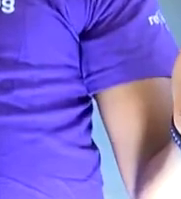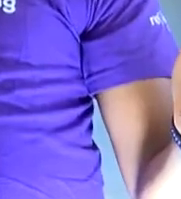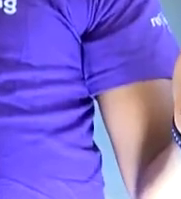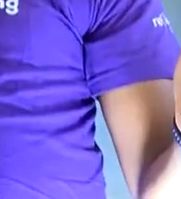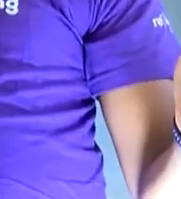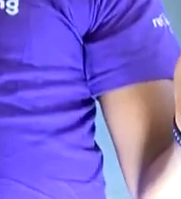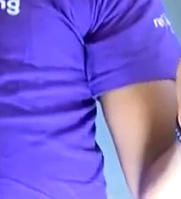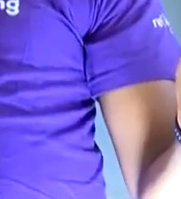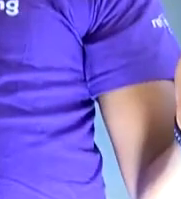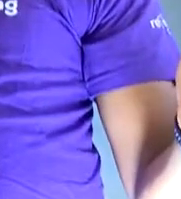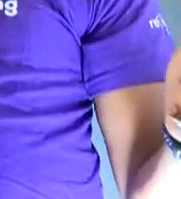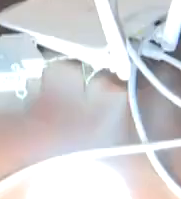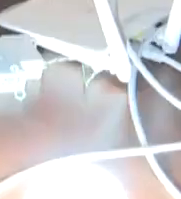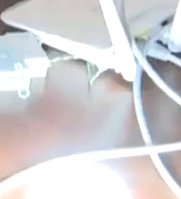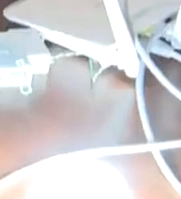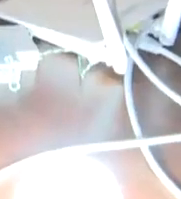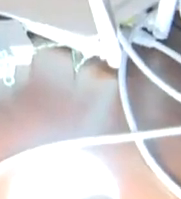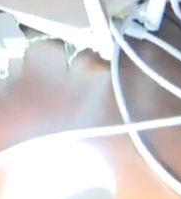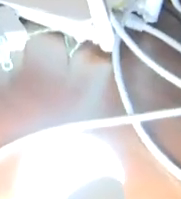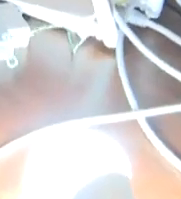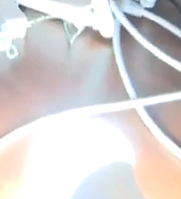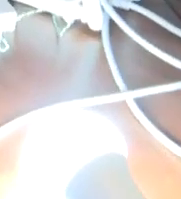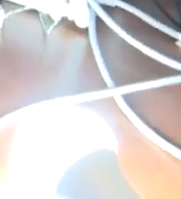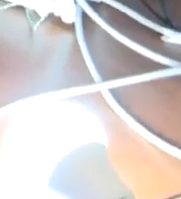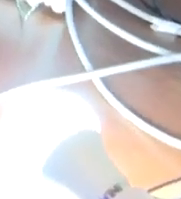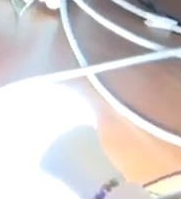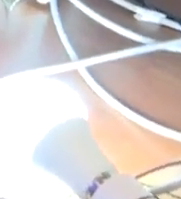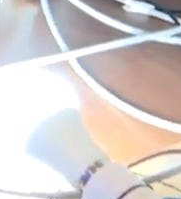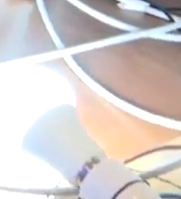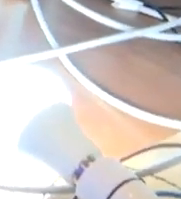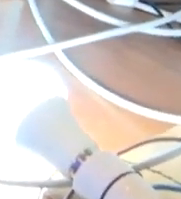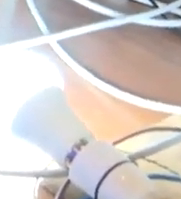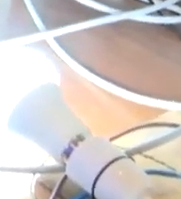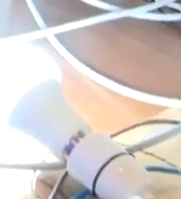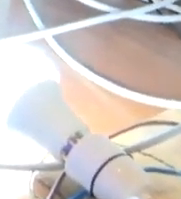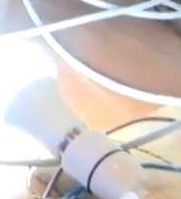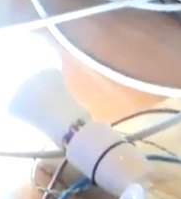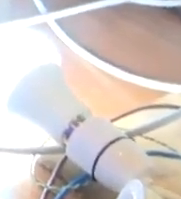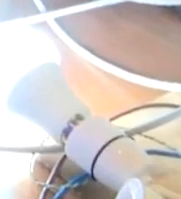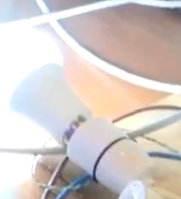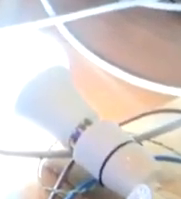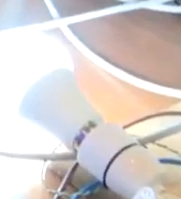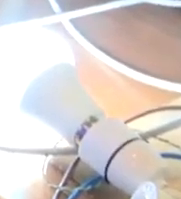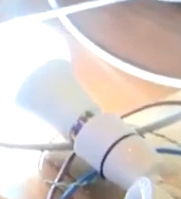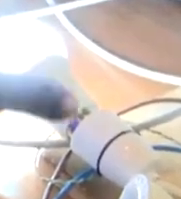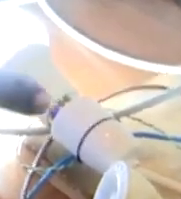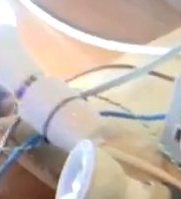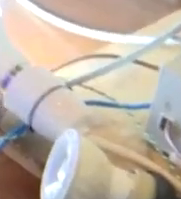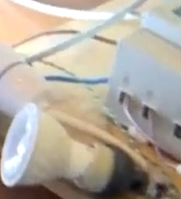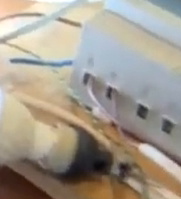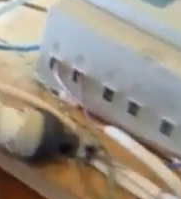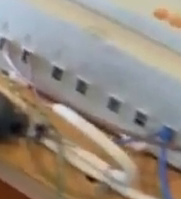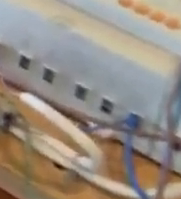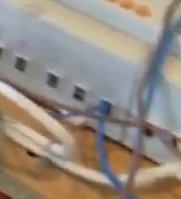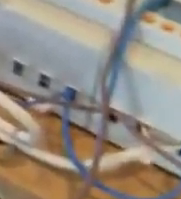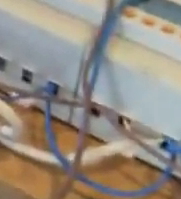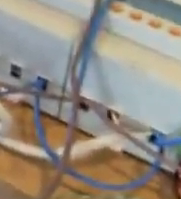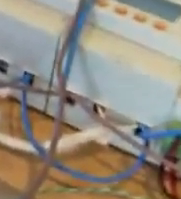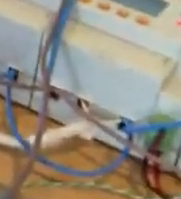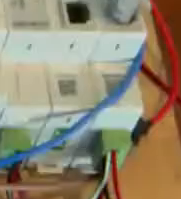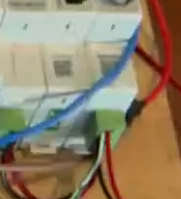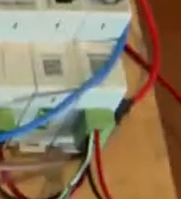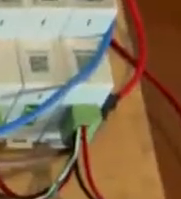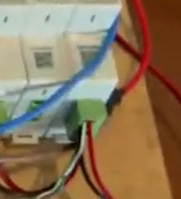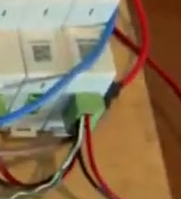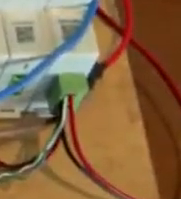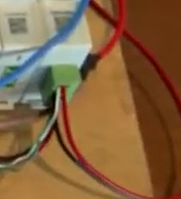many distributors in a region. Companies like Revenue Stadia are leveraging on technology as demanded by consumers, converting